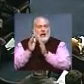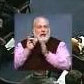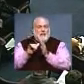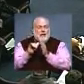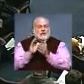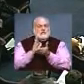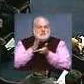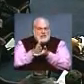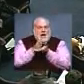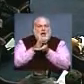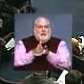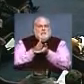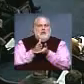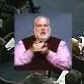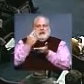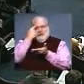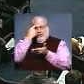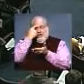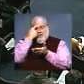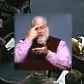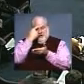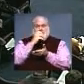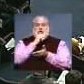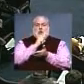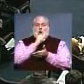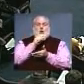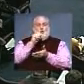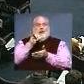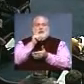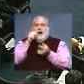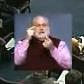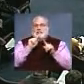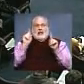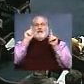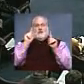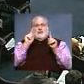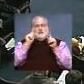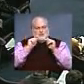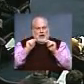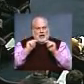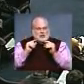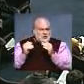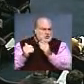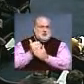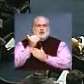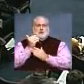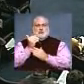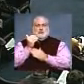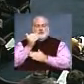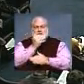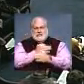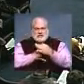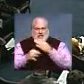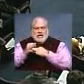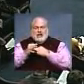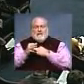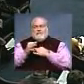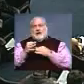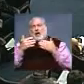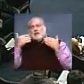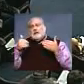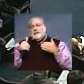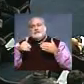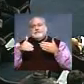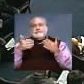you're doing. The old way isn't working, so let's try something new. Instead of saying yes or